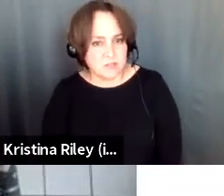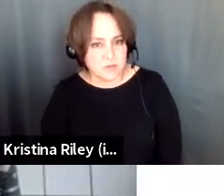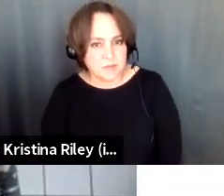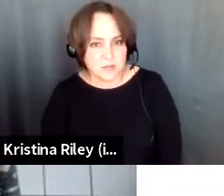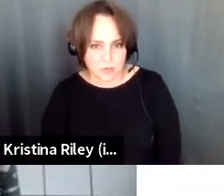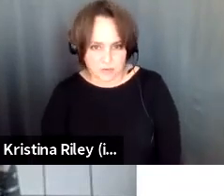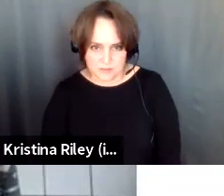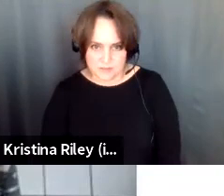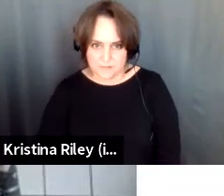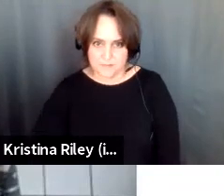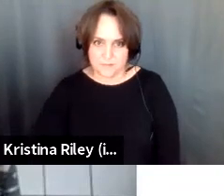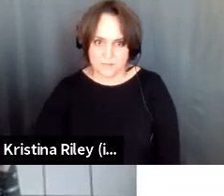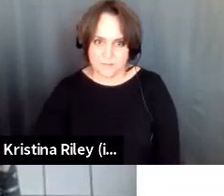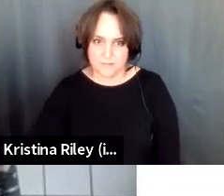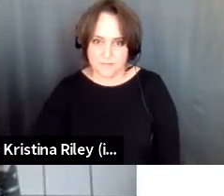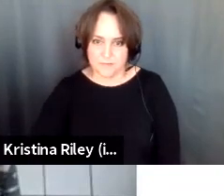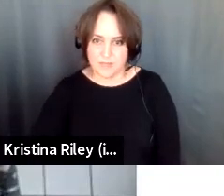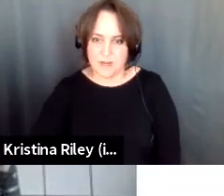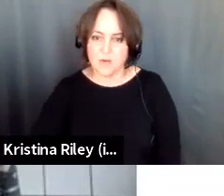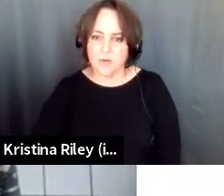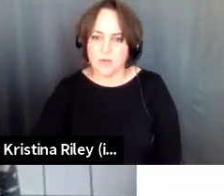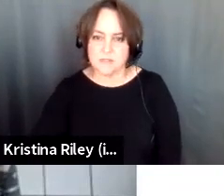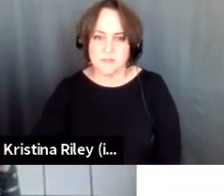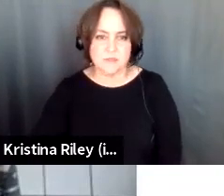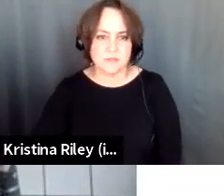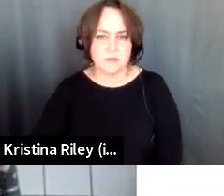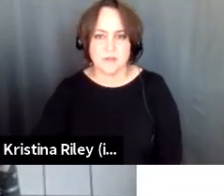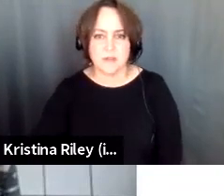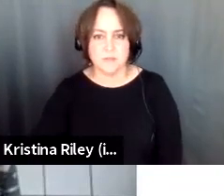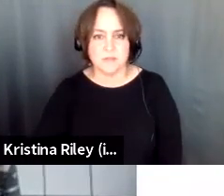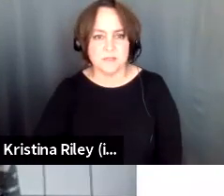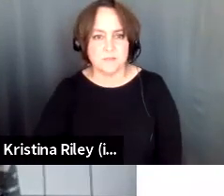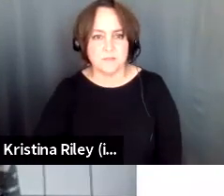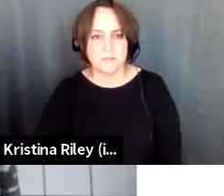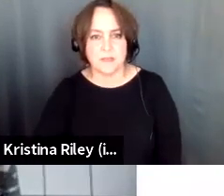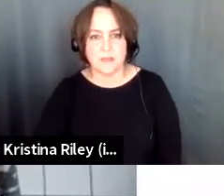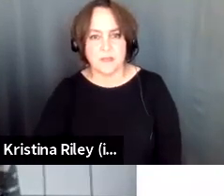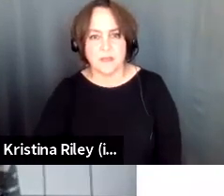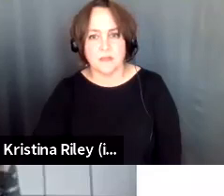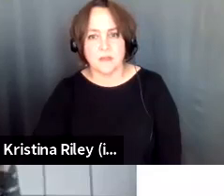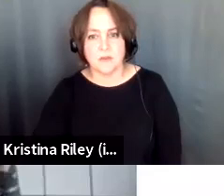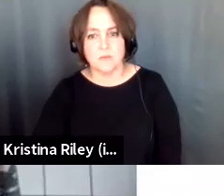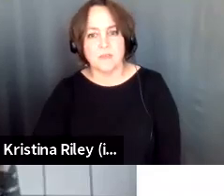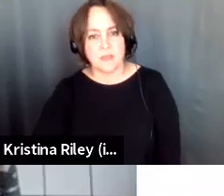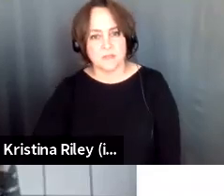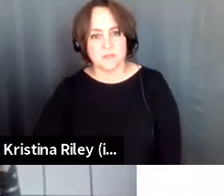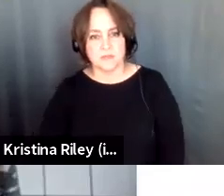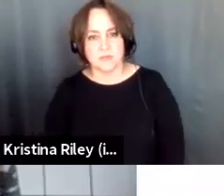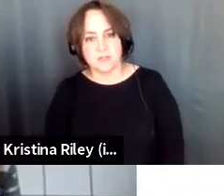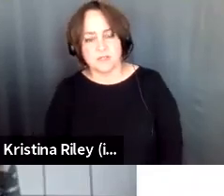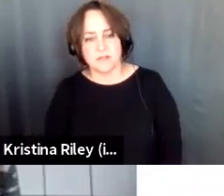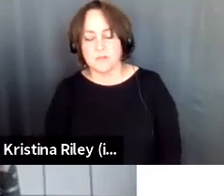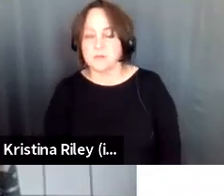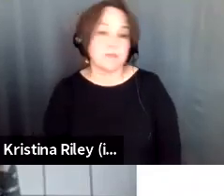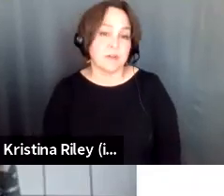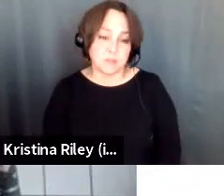is extremely important. And I'll go over some history of the campus. When the campus was